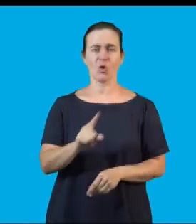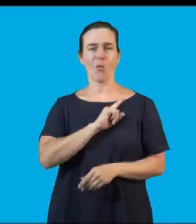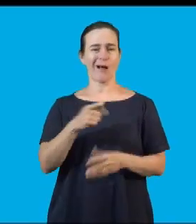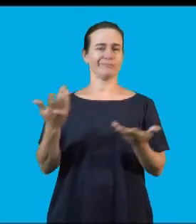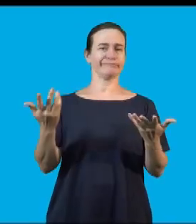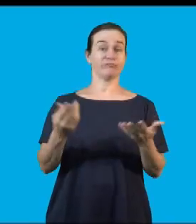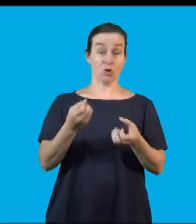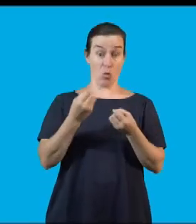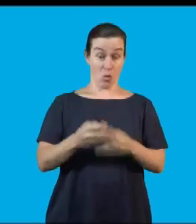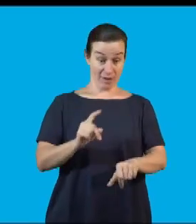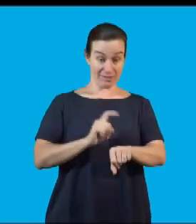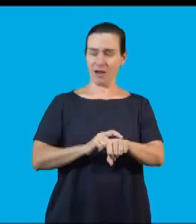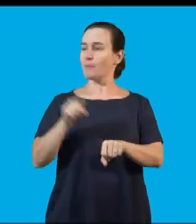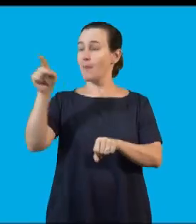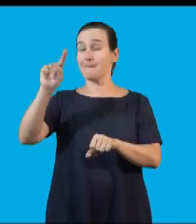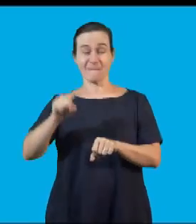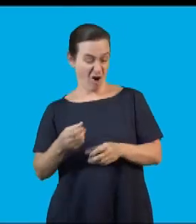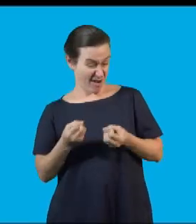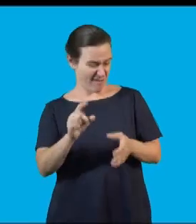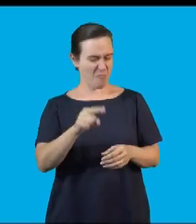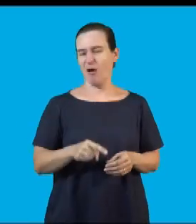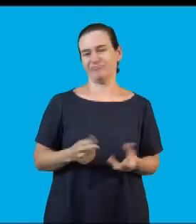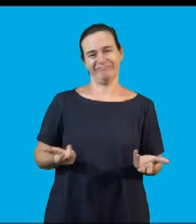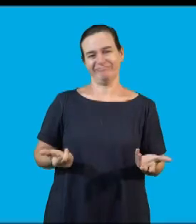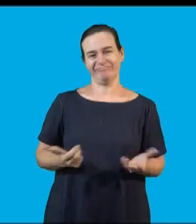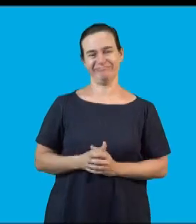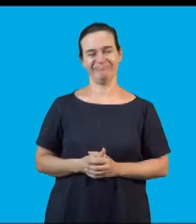drawings because you will not be credited for this.